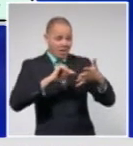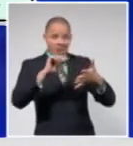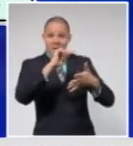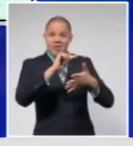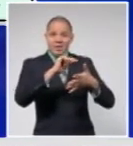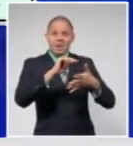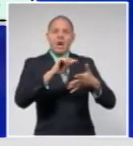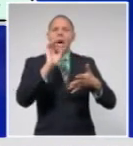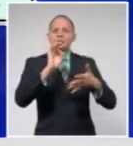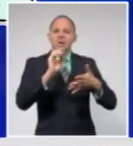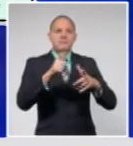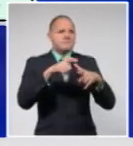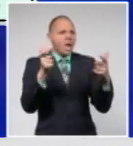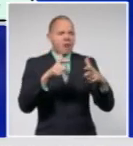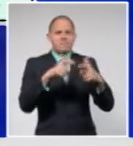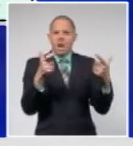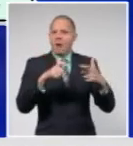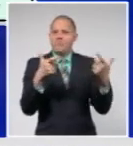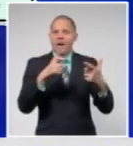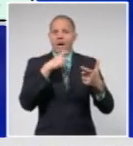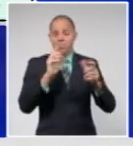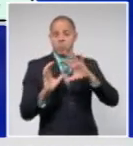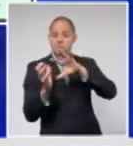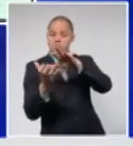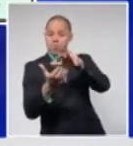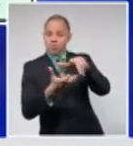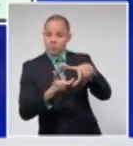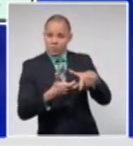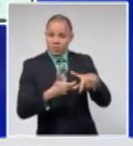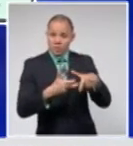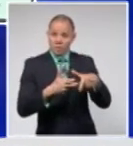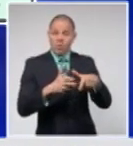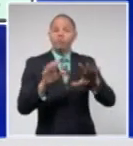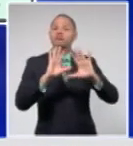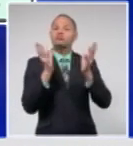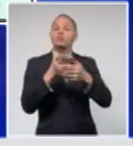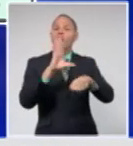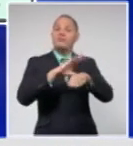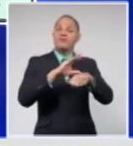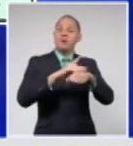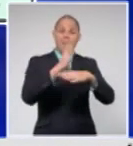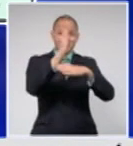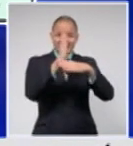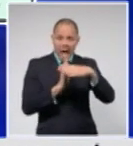5,423 occurred in our region, what brings the death toll to